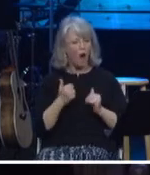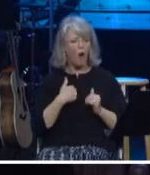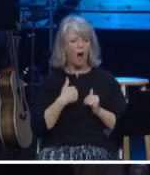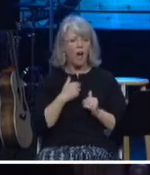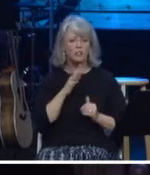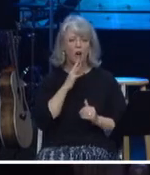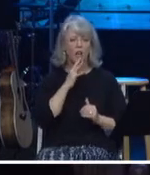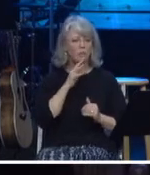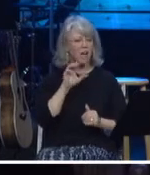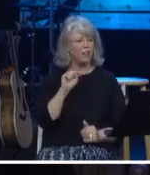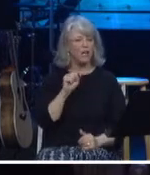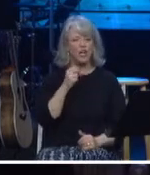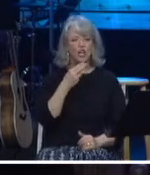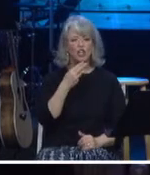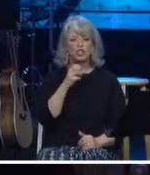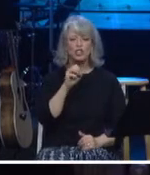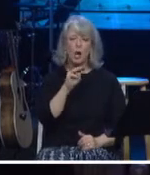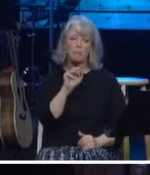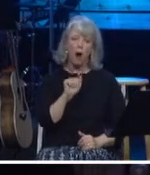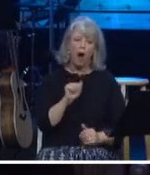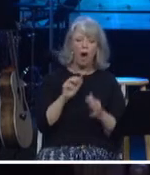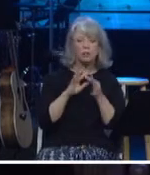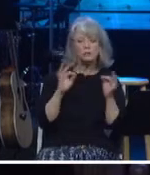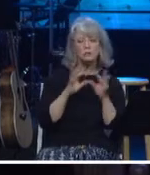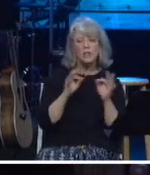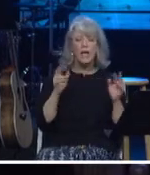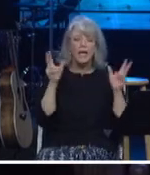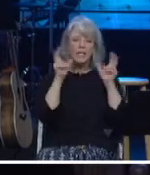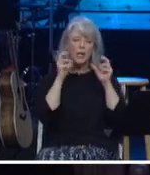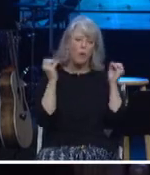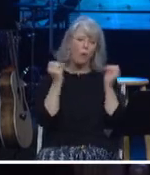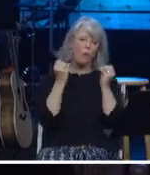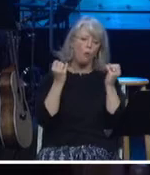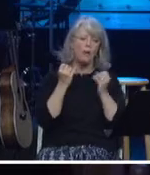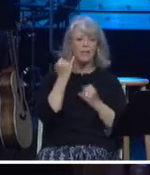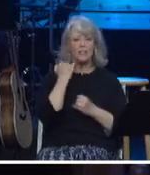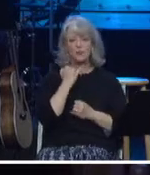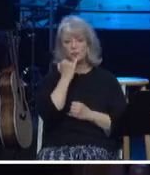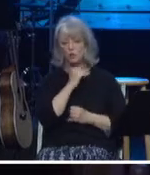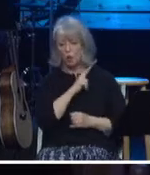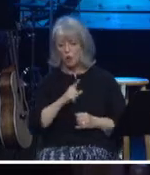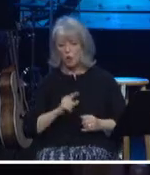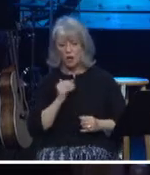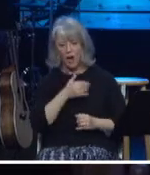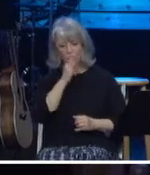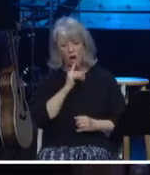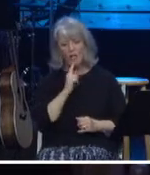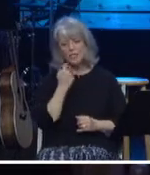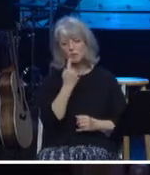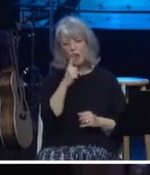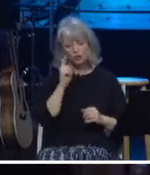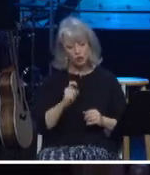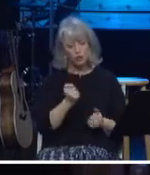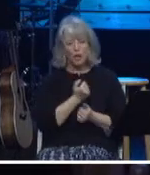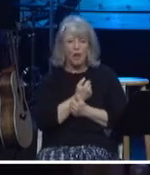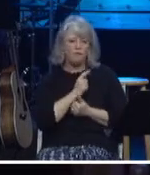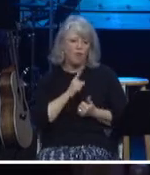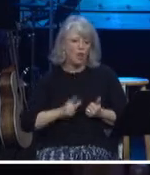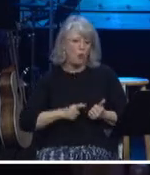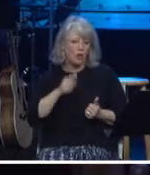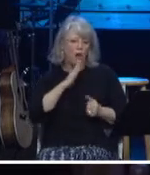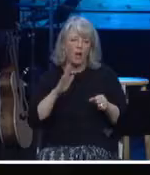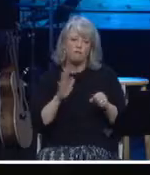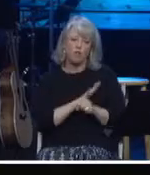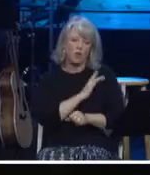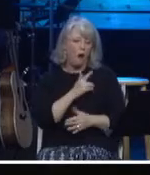Shema. Hear, O Israel, the Lord our God, the Lord is one. You shall love the Lord your God with